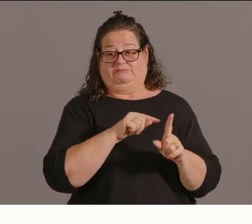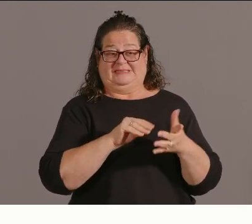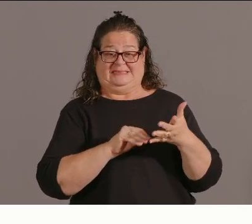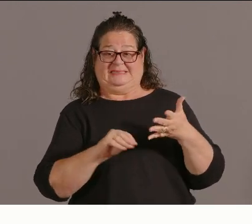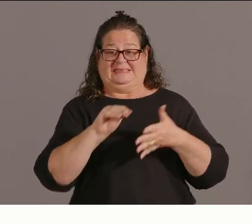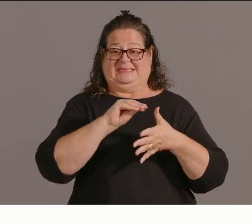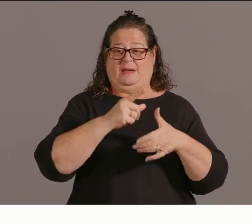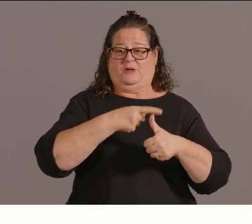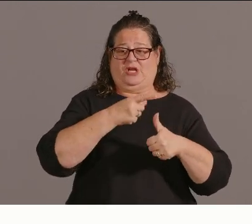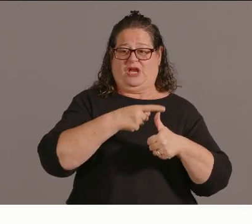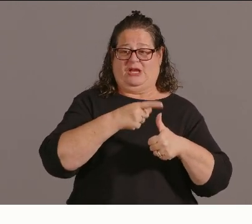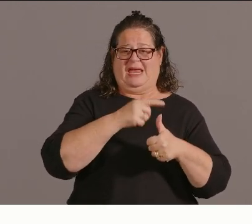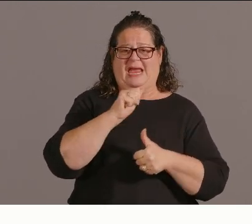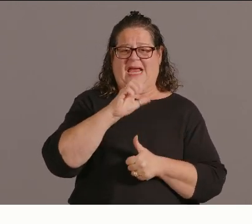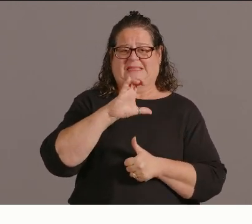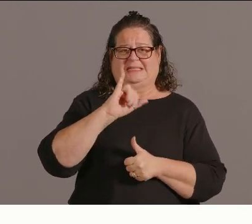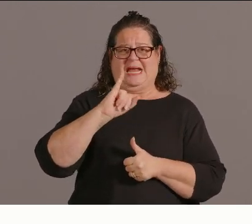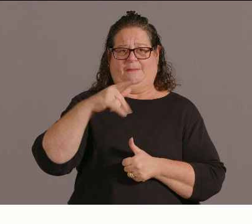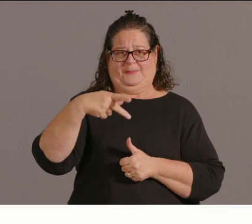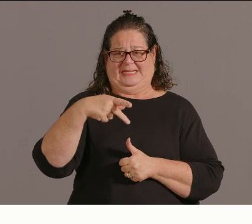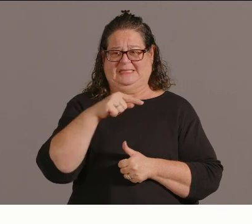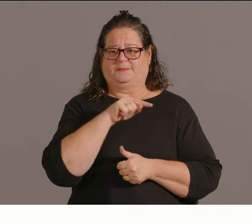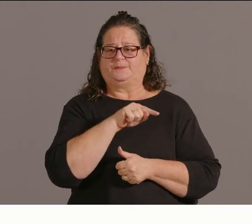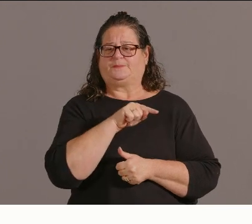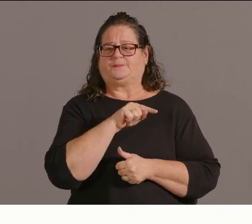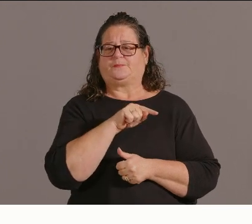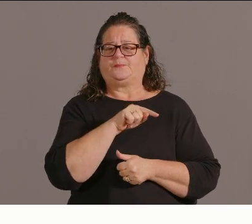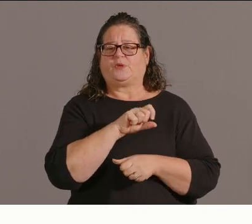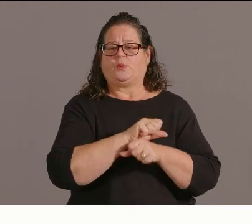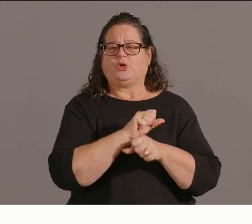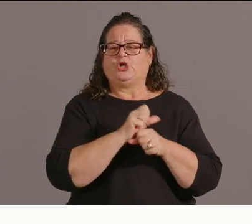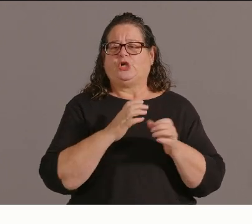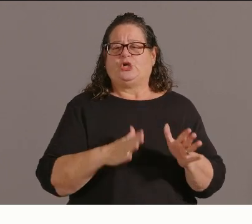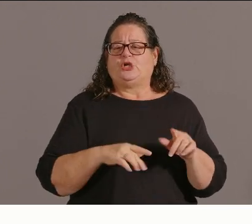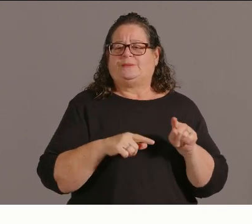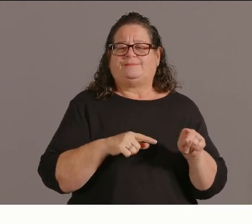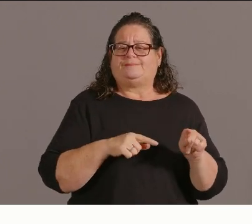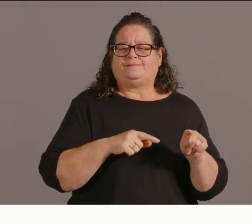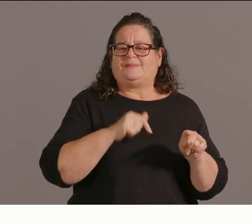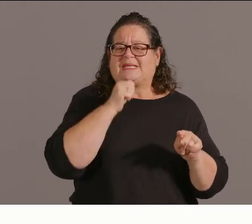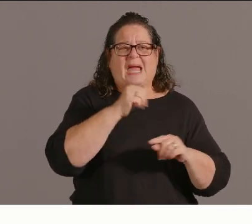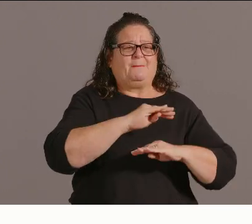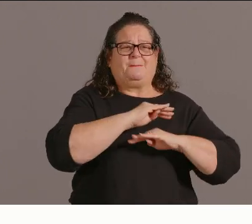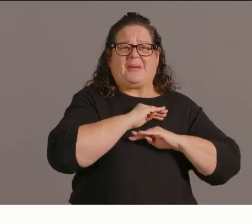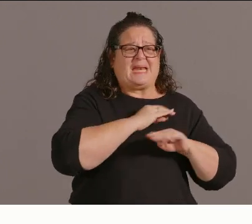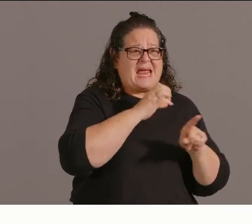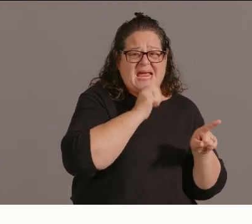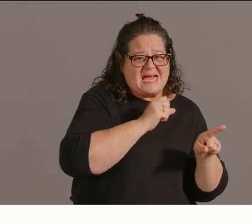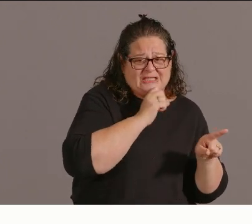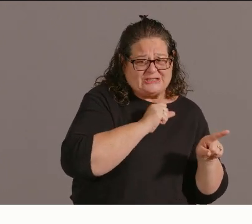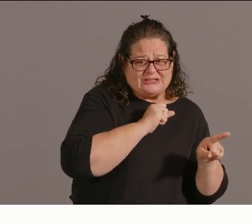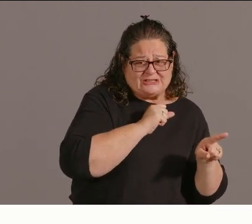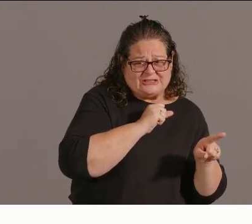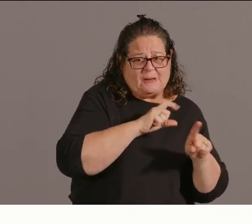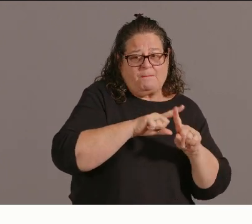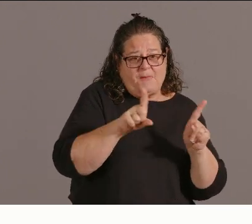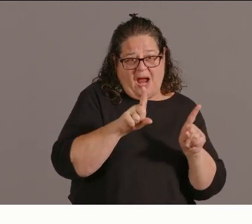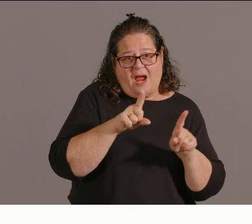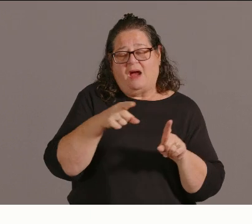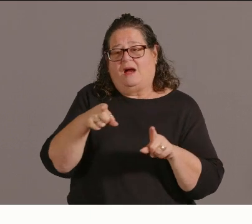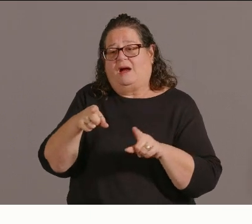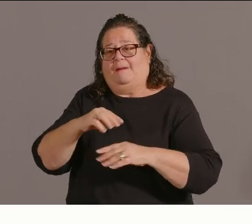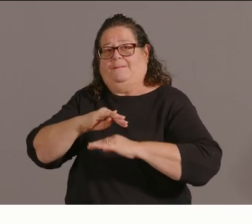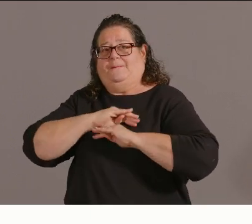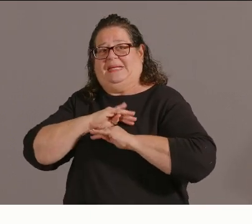that do not meet the age eligibility. So this will be left up to the discretion of our local health departments. They will be able to